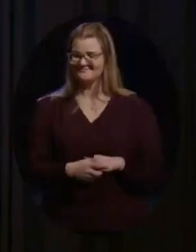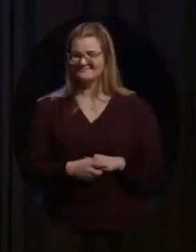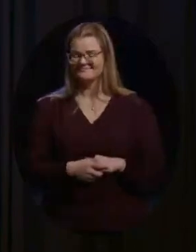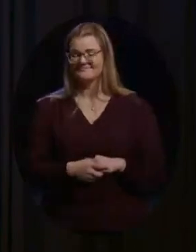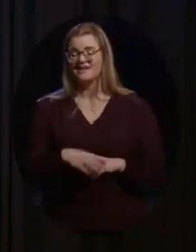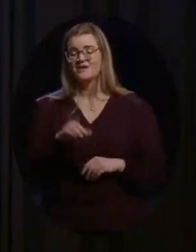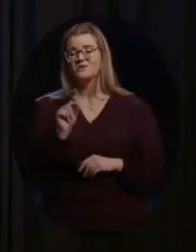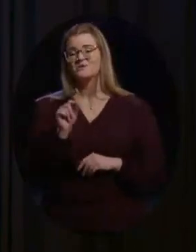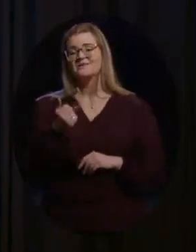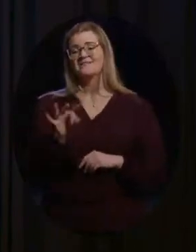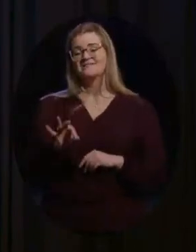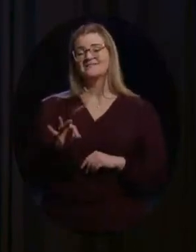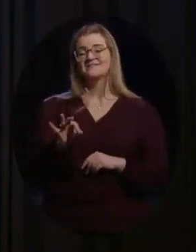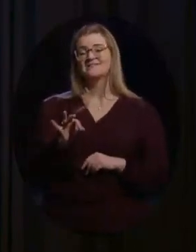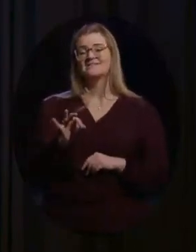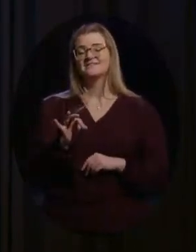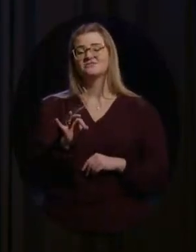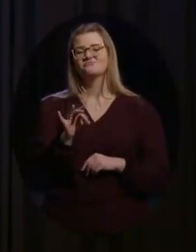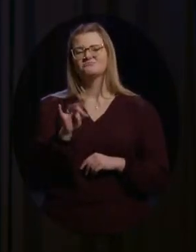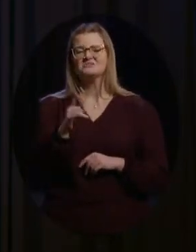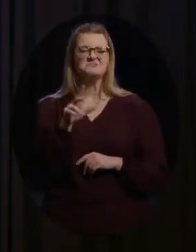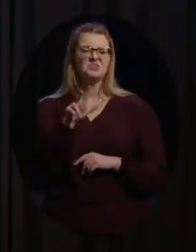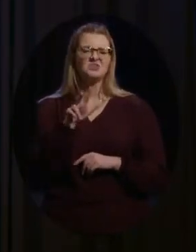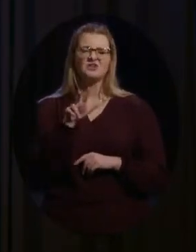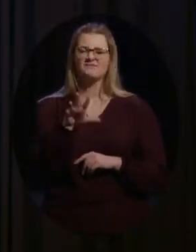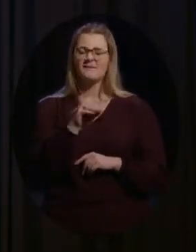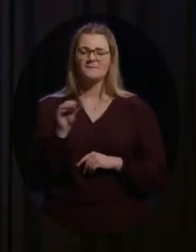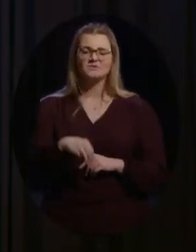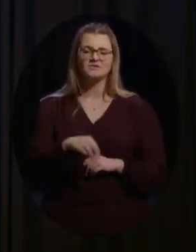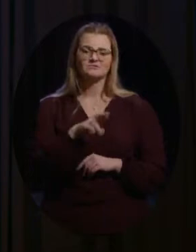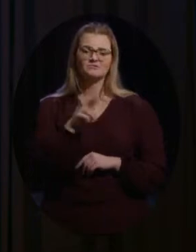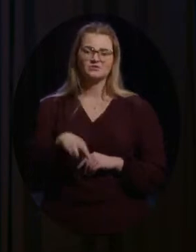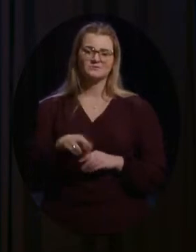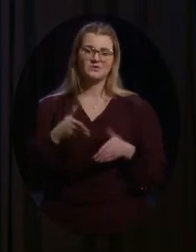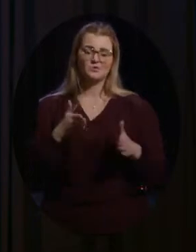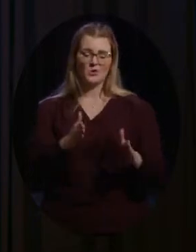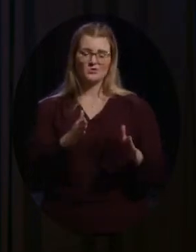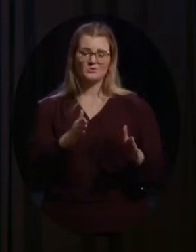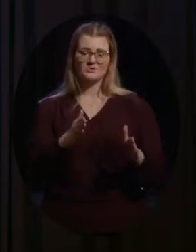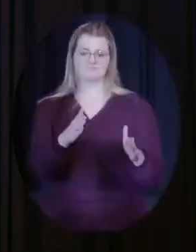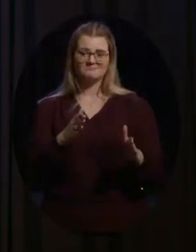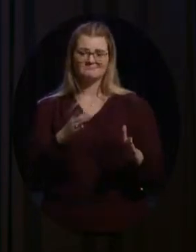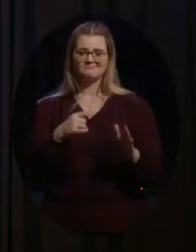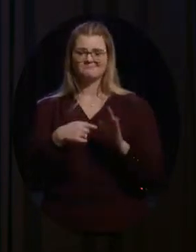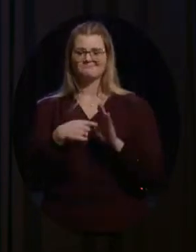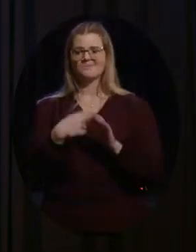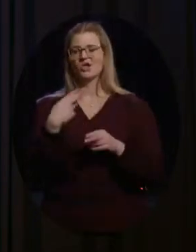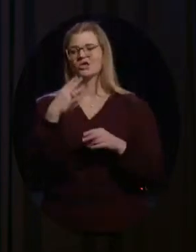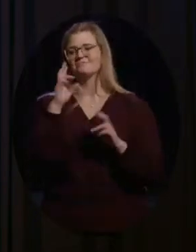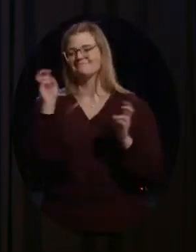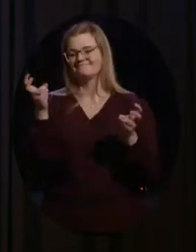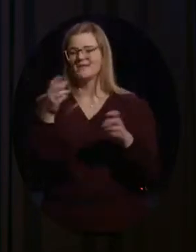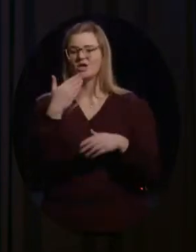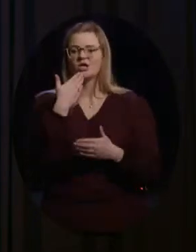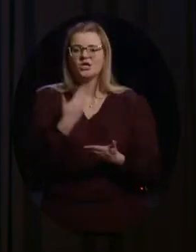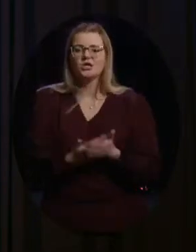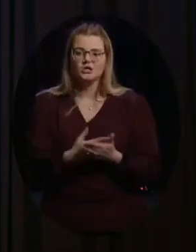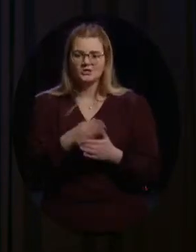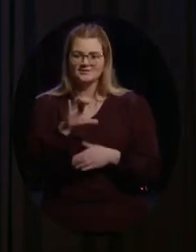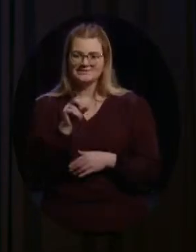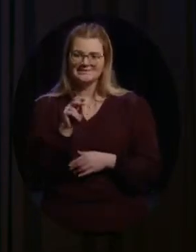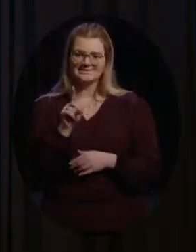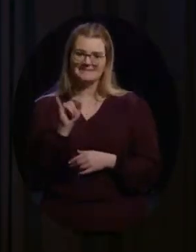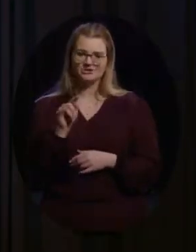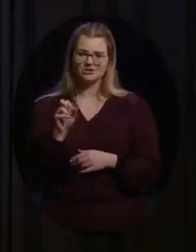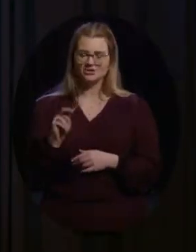In 2019, just 35% of Richmond roads were considered in good condition. Last year, we took